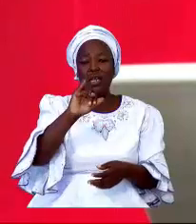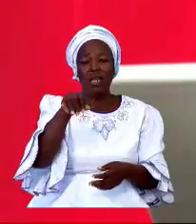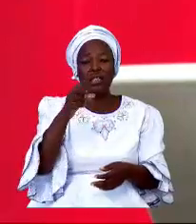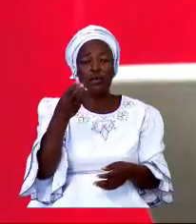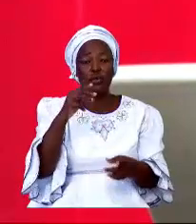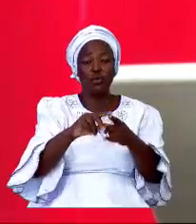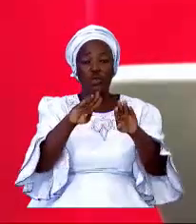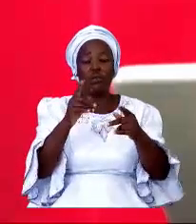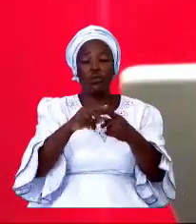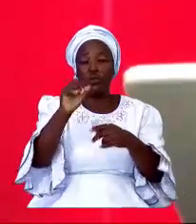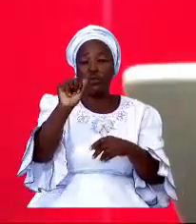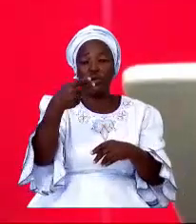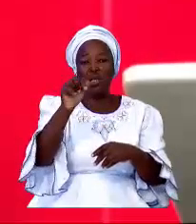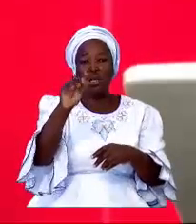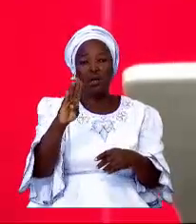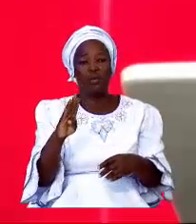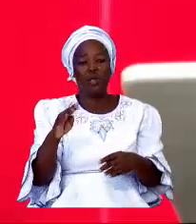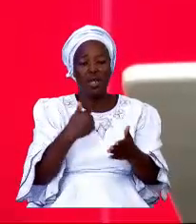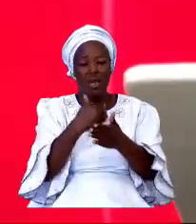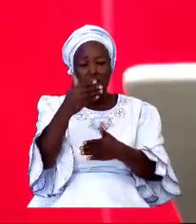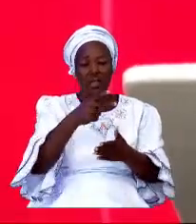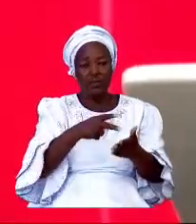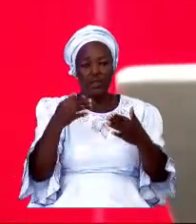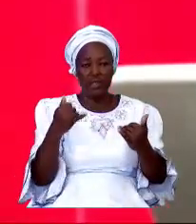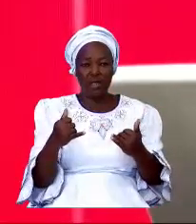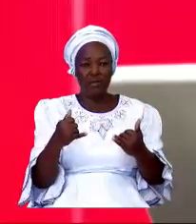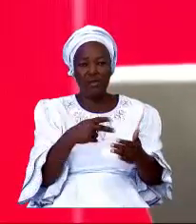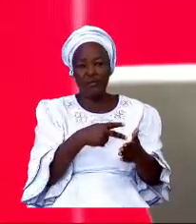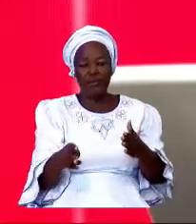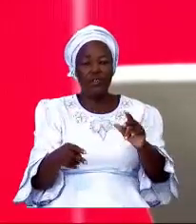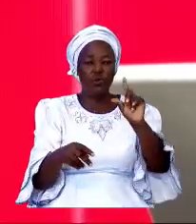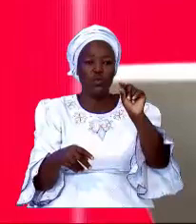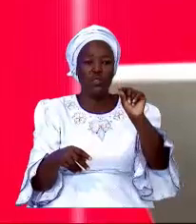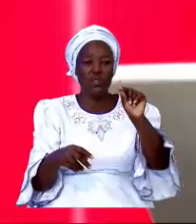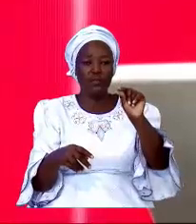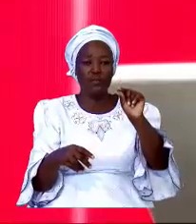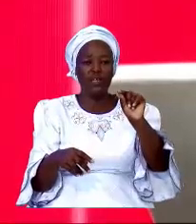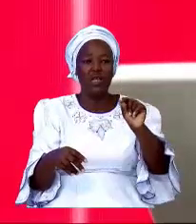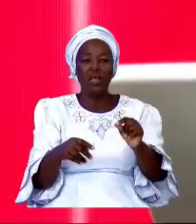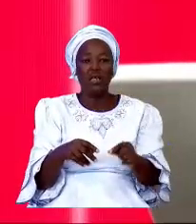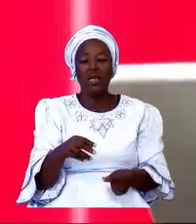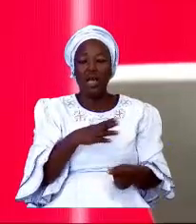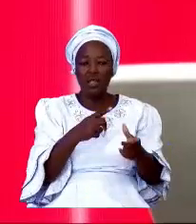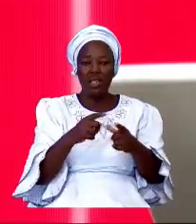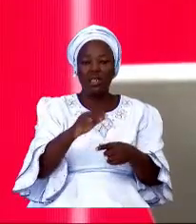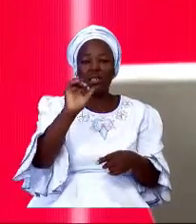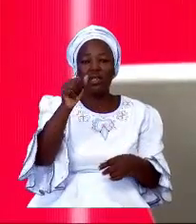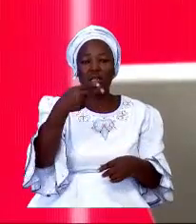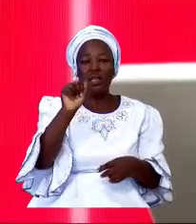was still to give to Ahab. Look at verse, the next verse there. It tells